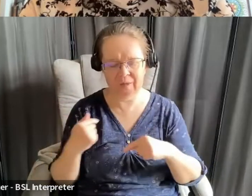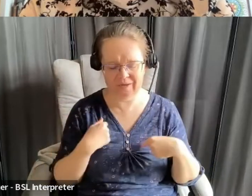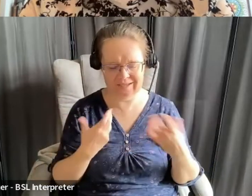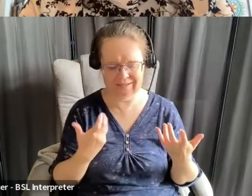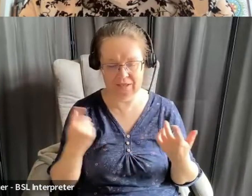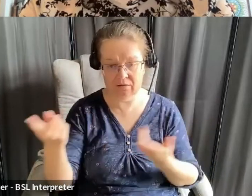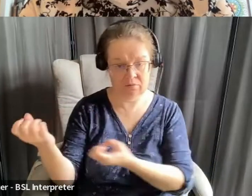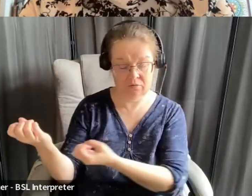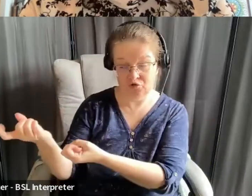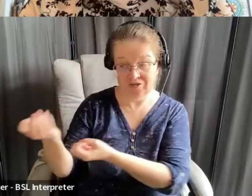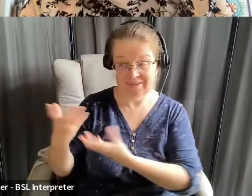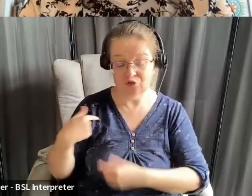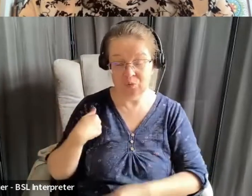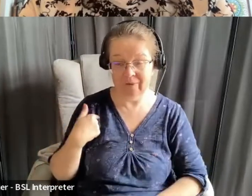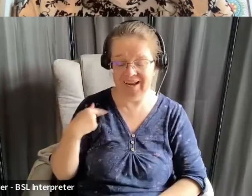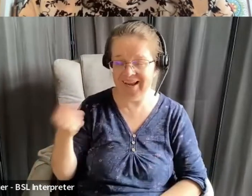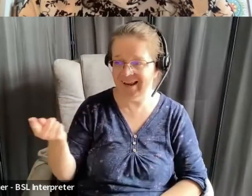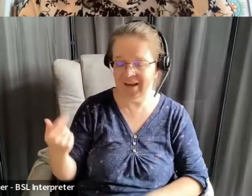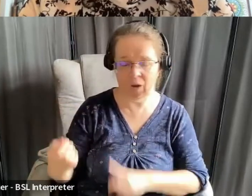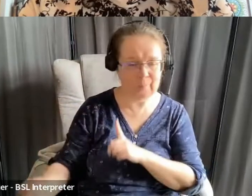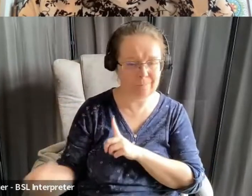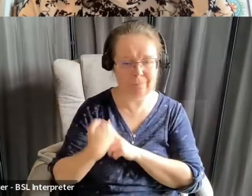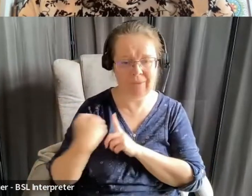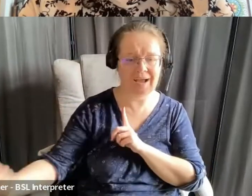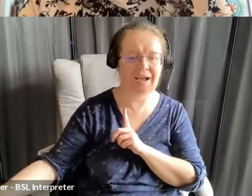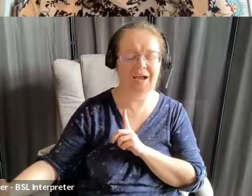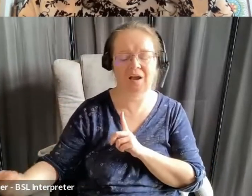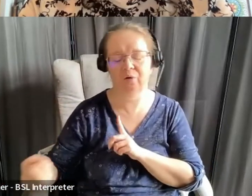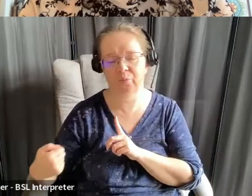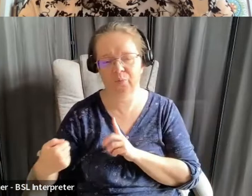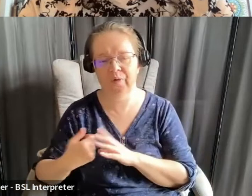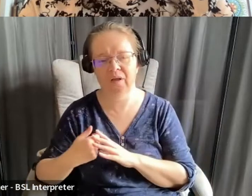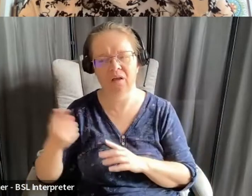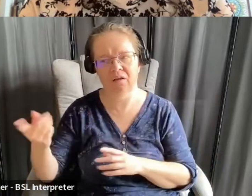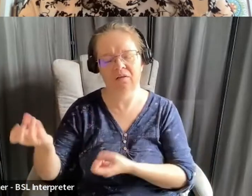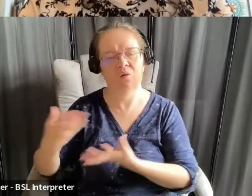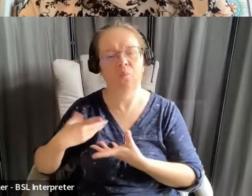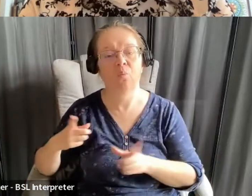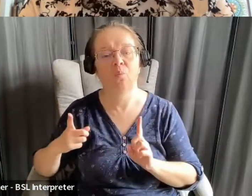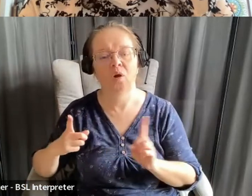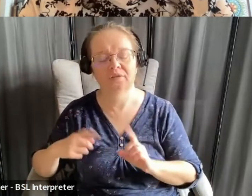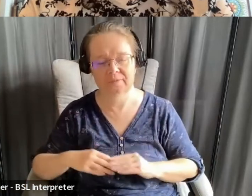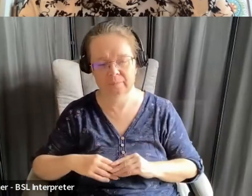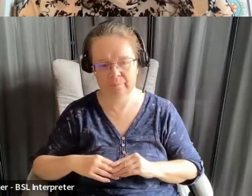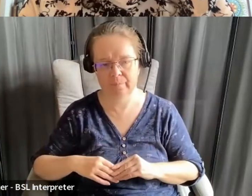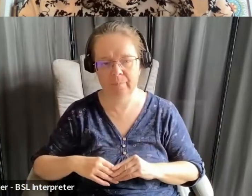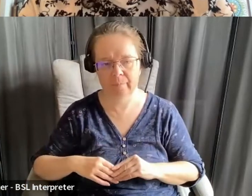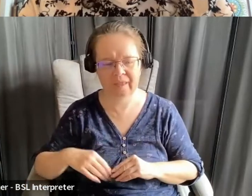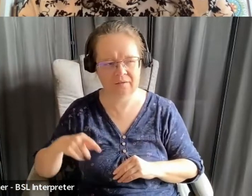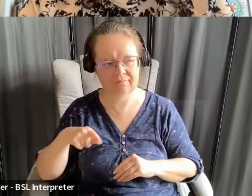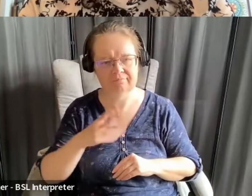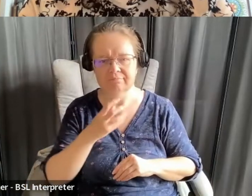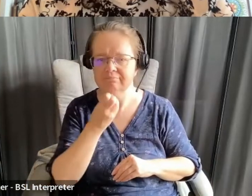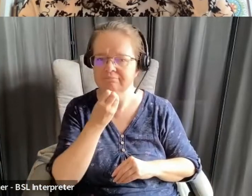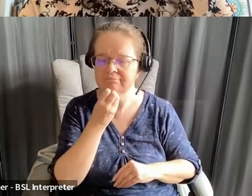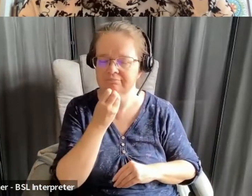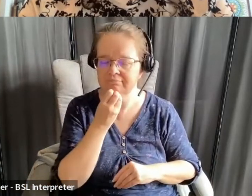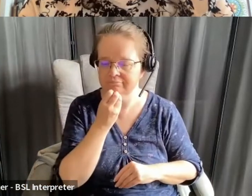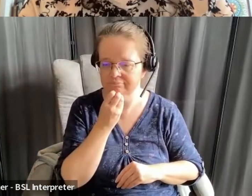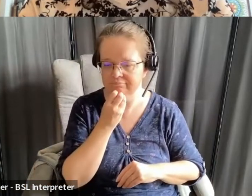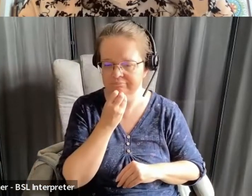it resonated reading John's posting. She said, the great beauty about